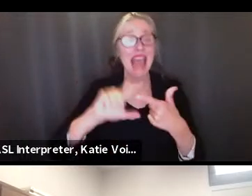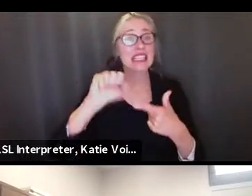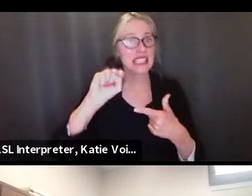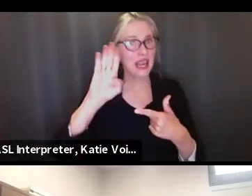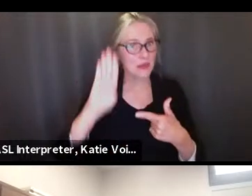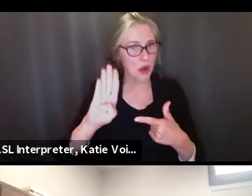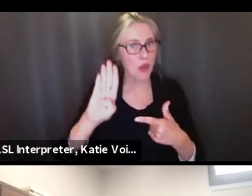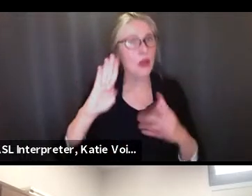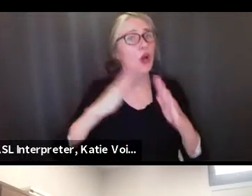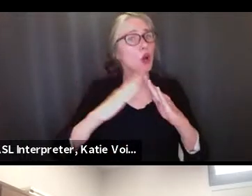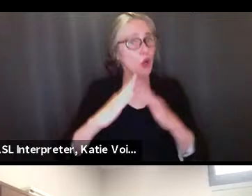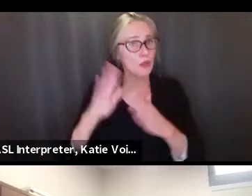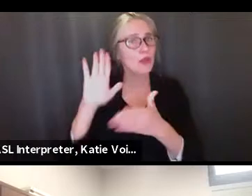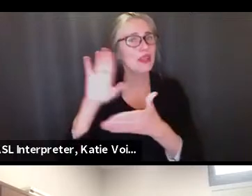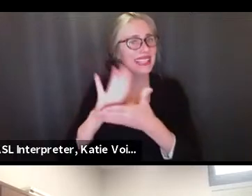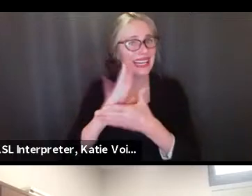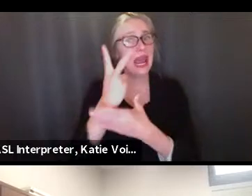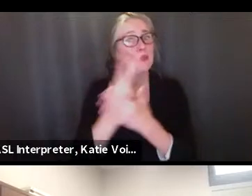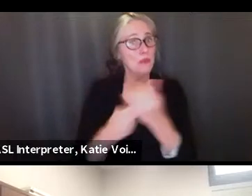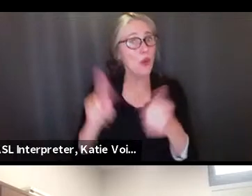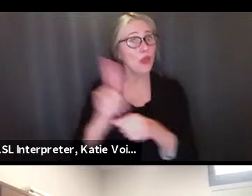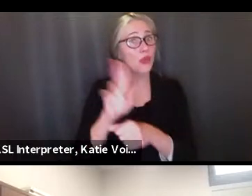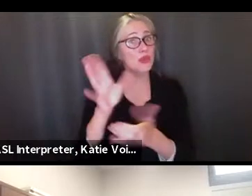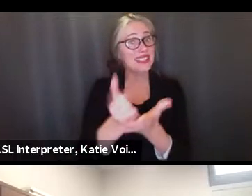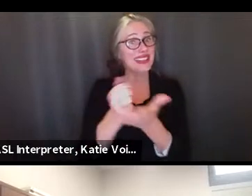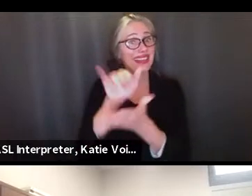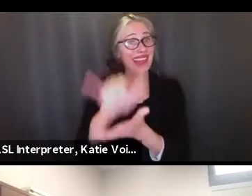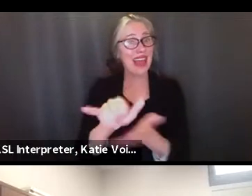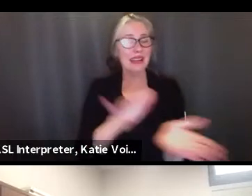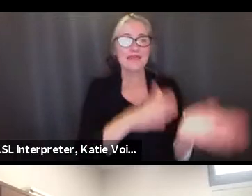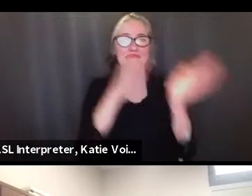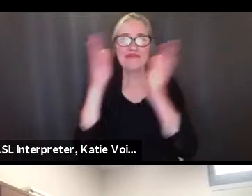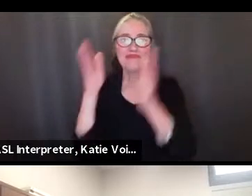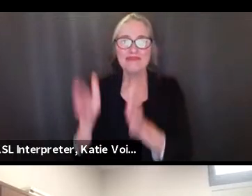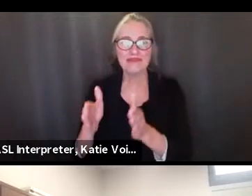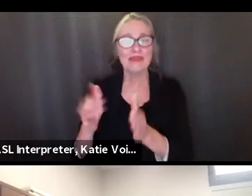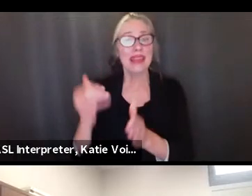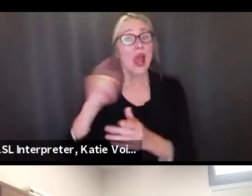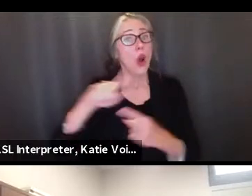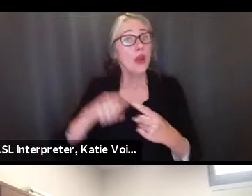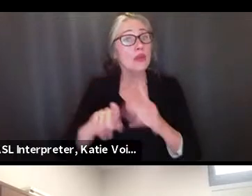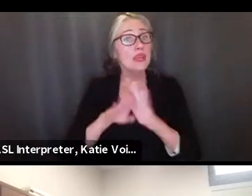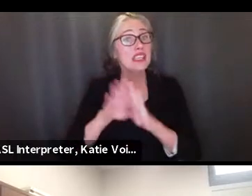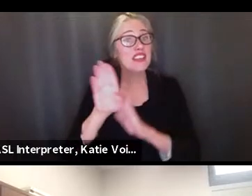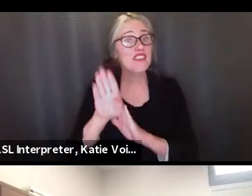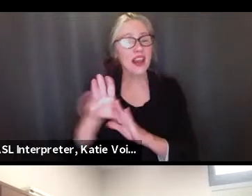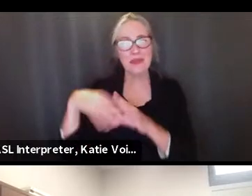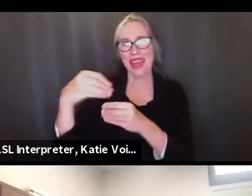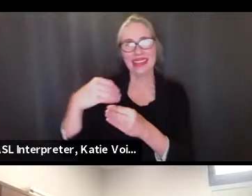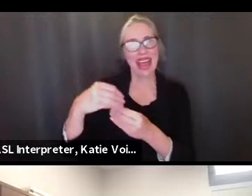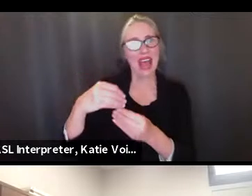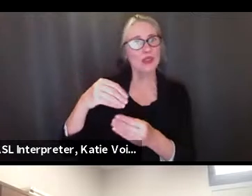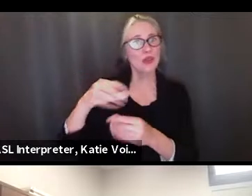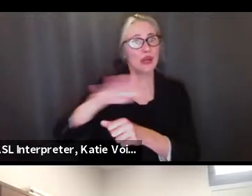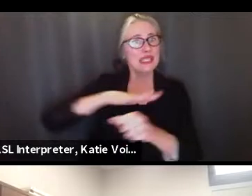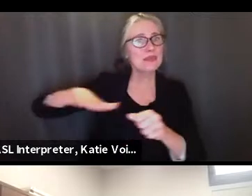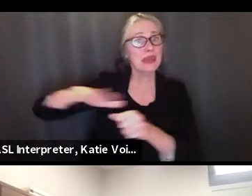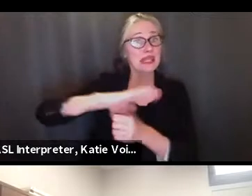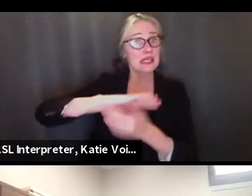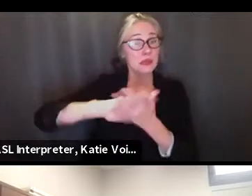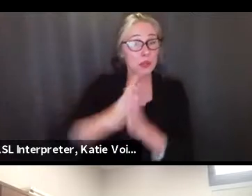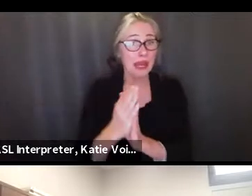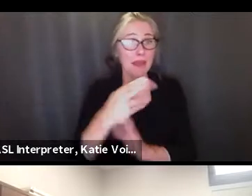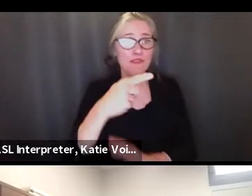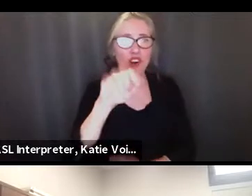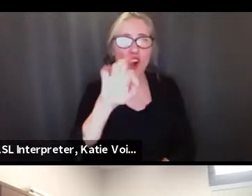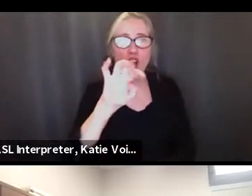Academy. Next slide, or click. As we begin to develop the outdoor learning spaces at Harding, We